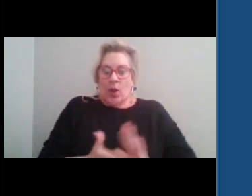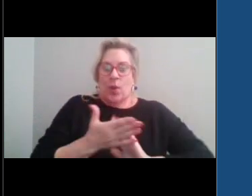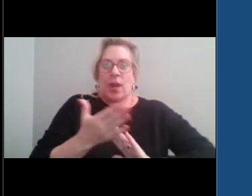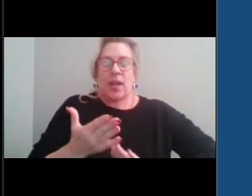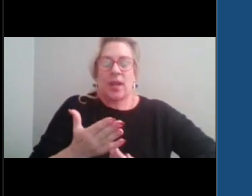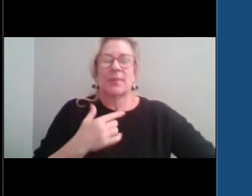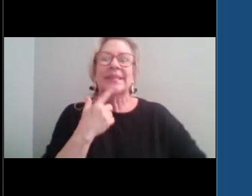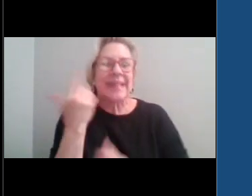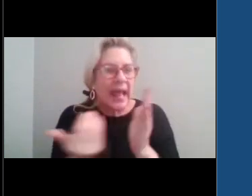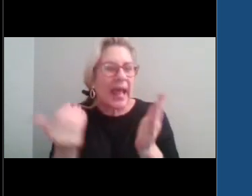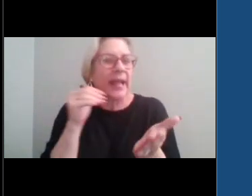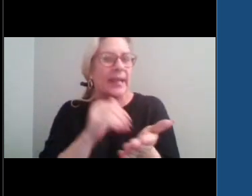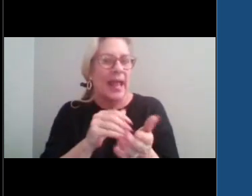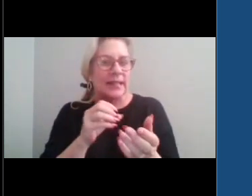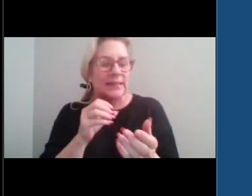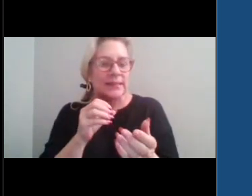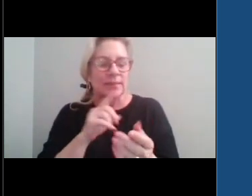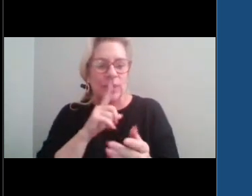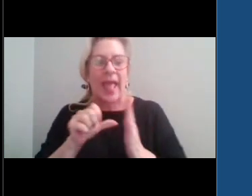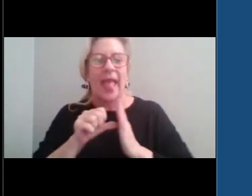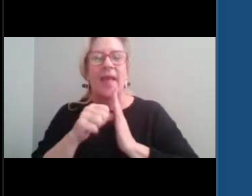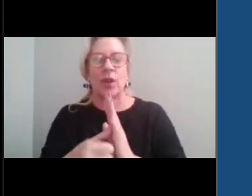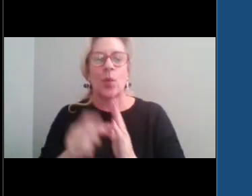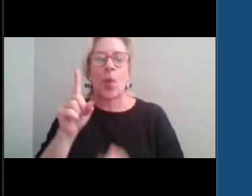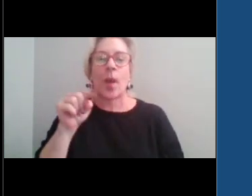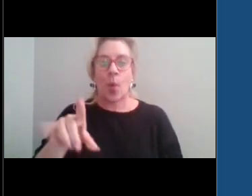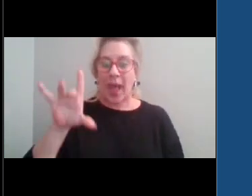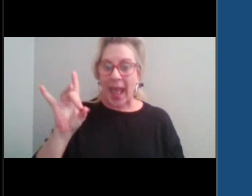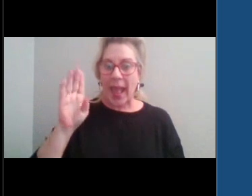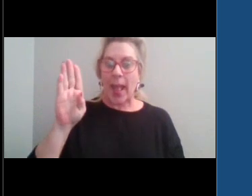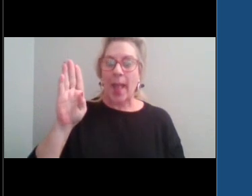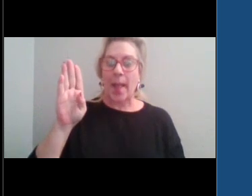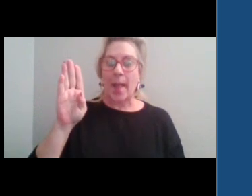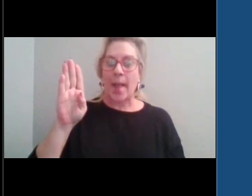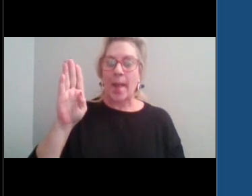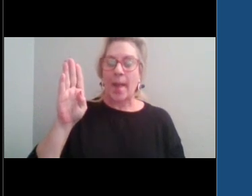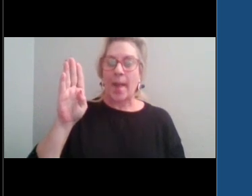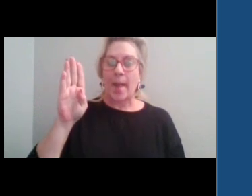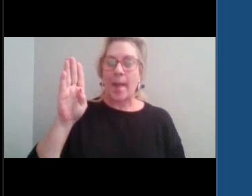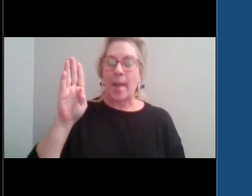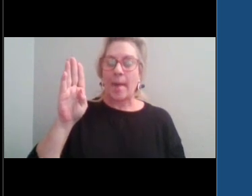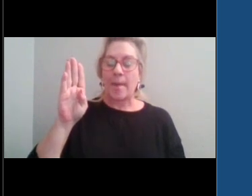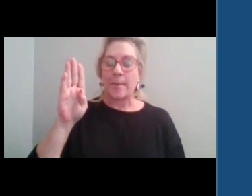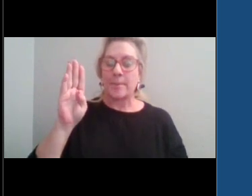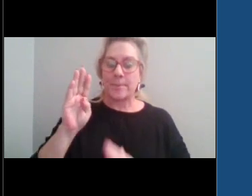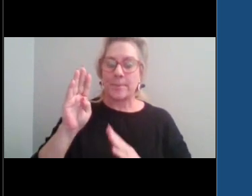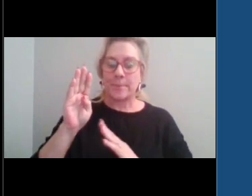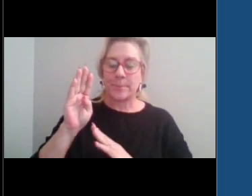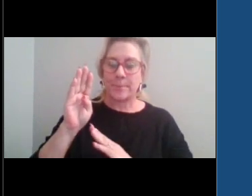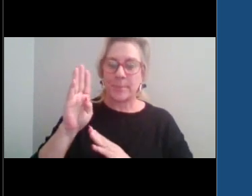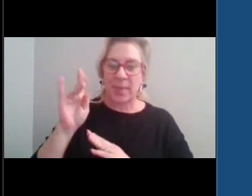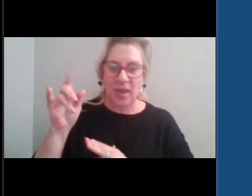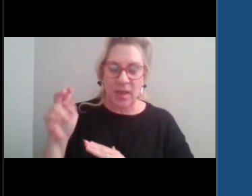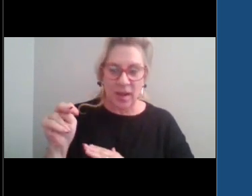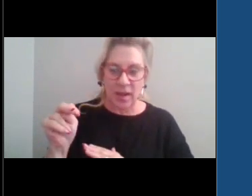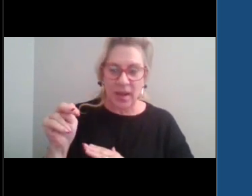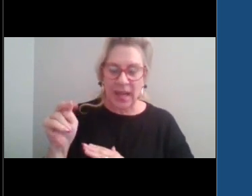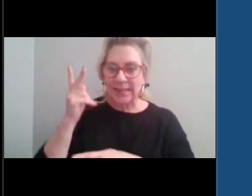restate that, if you will. $1.8 billion in total out of that $4 billion has been set aside